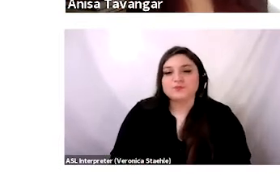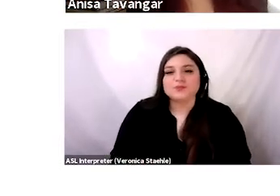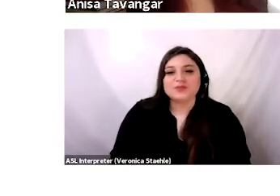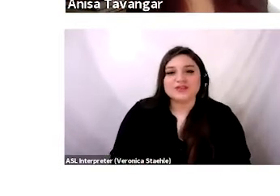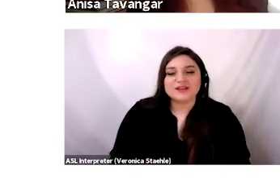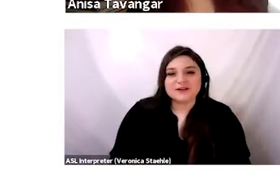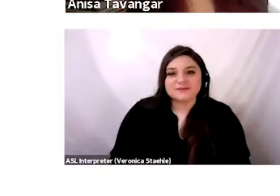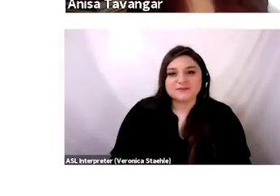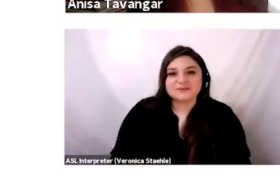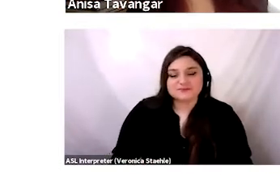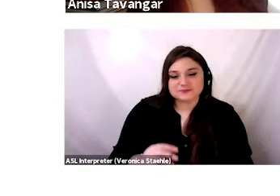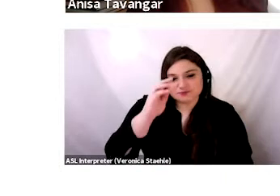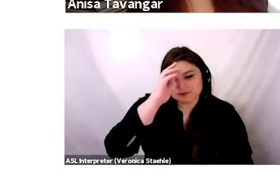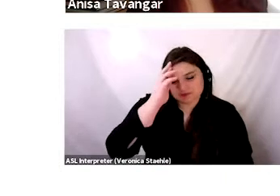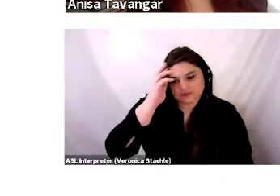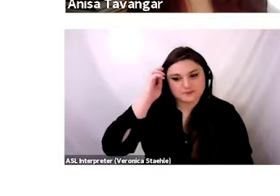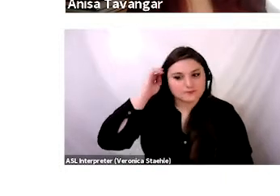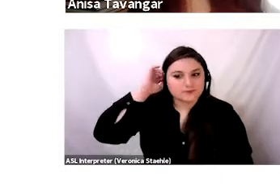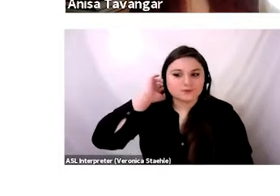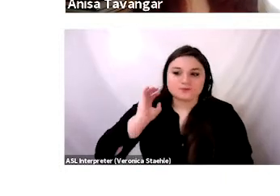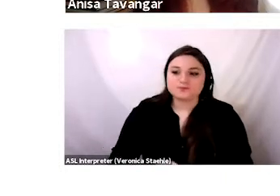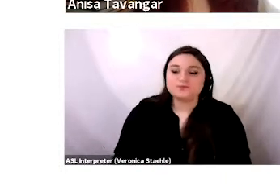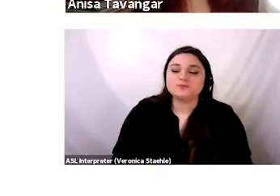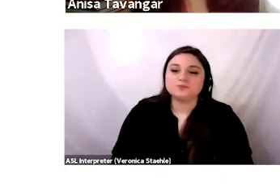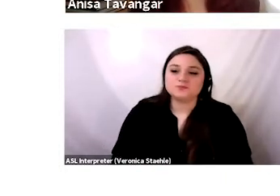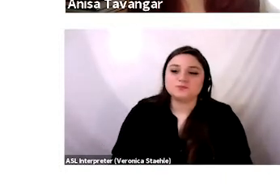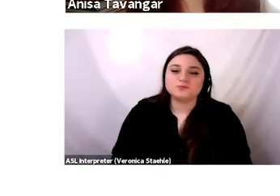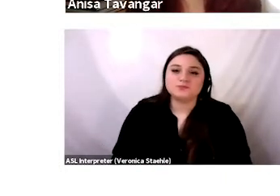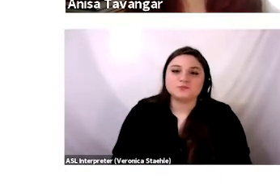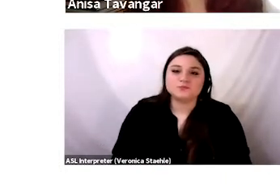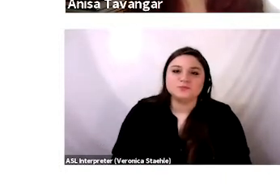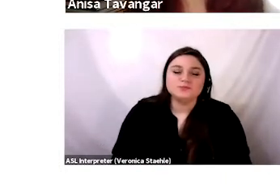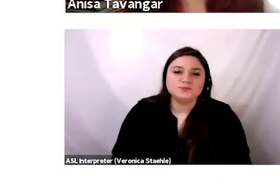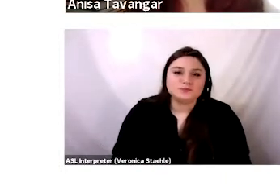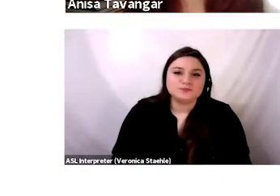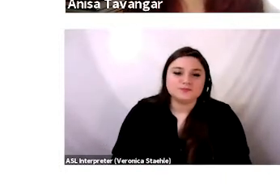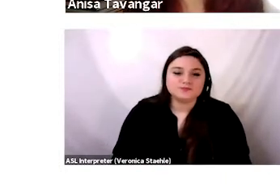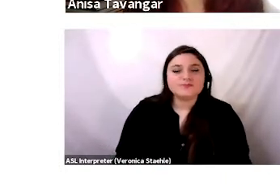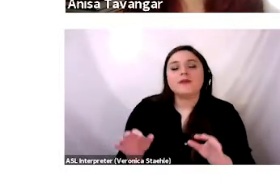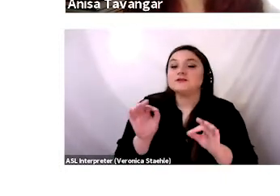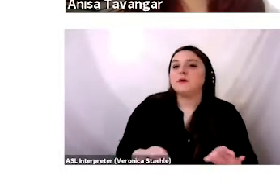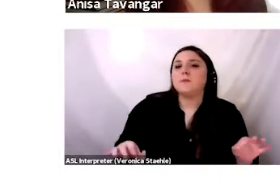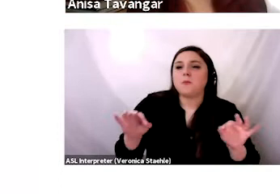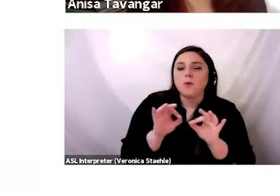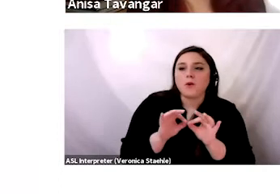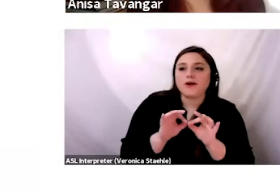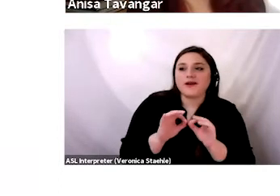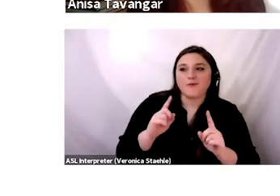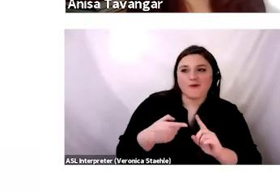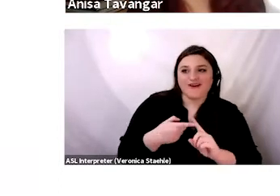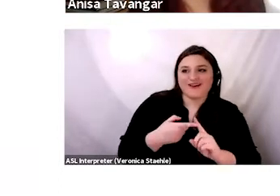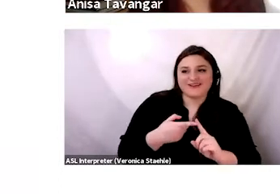Because I think it's important that when thinking about something that might